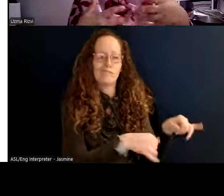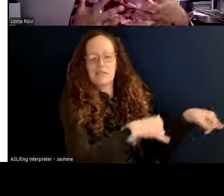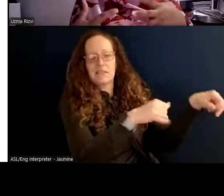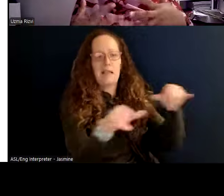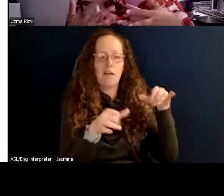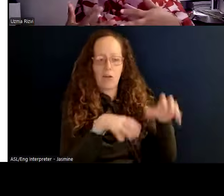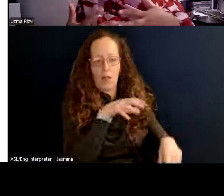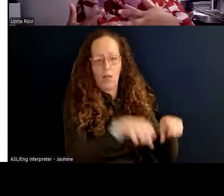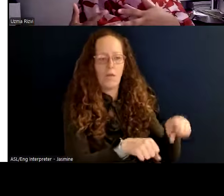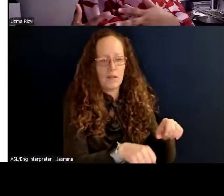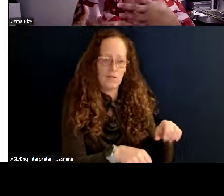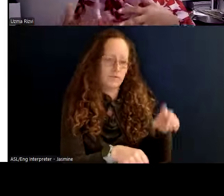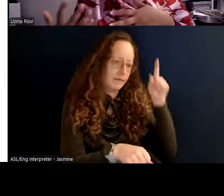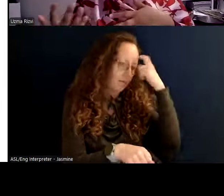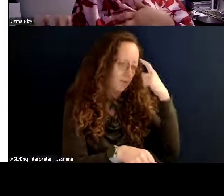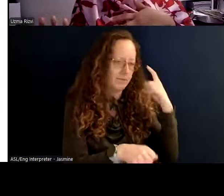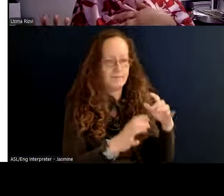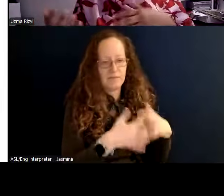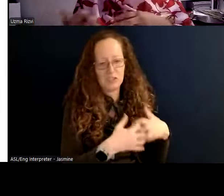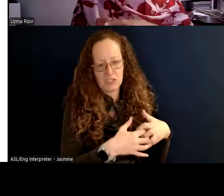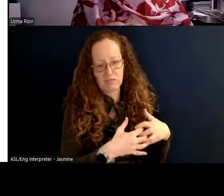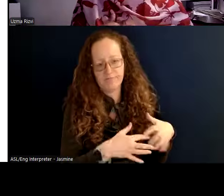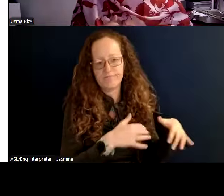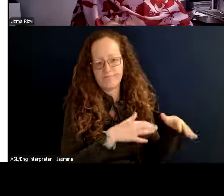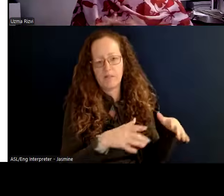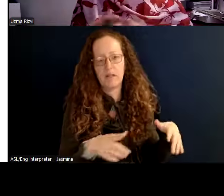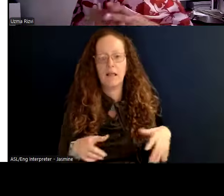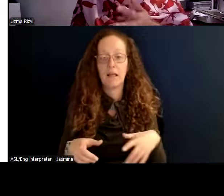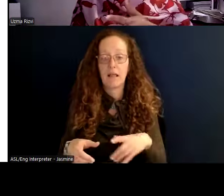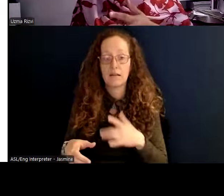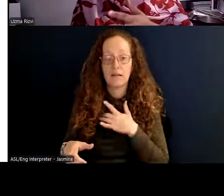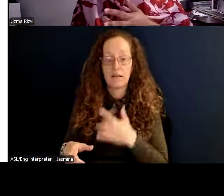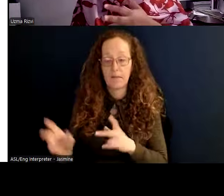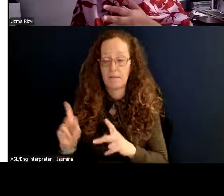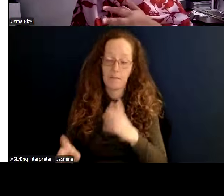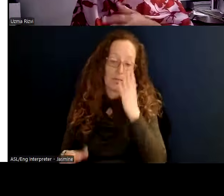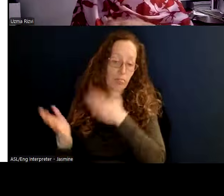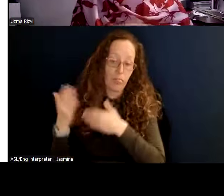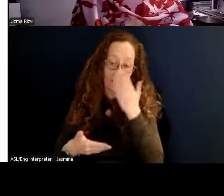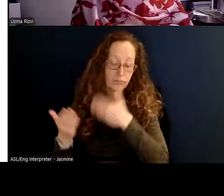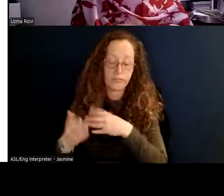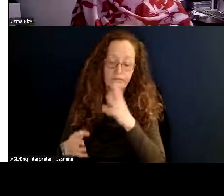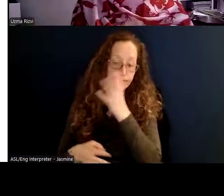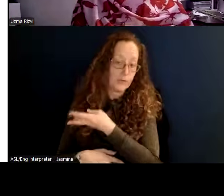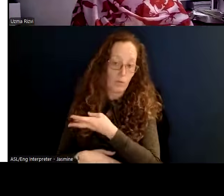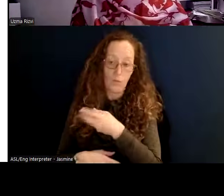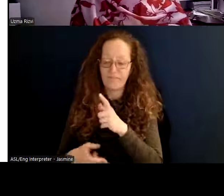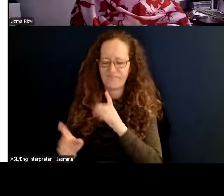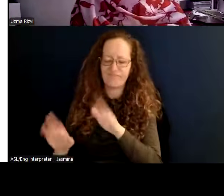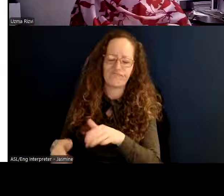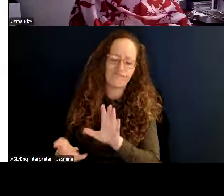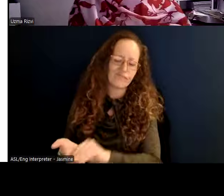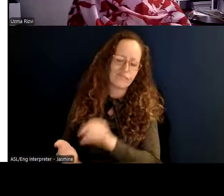uncover, to center, and to amplify, and even celebrate those who otherwise would be overlooked, ignored, or deemed unimportant within